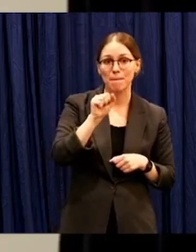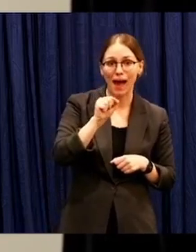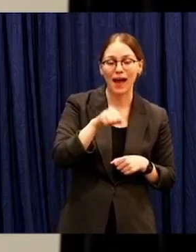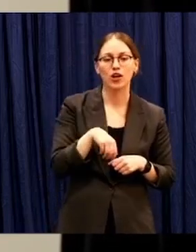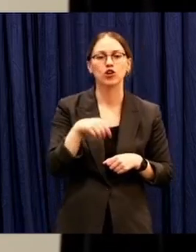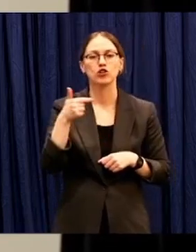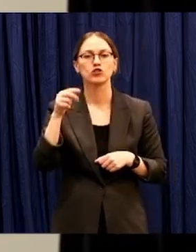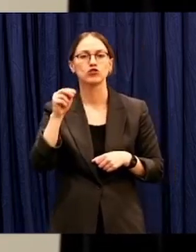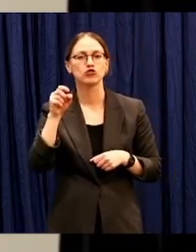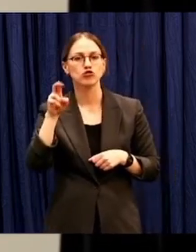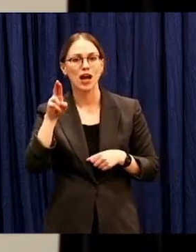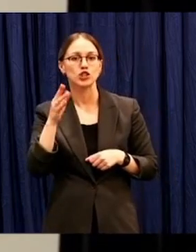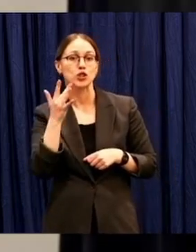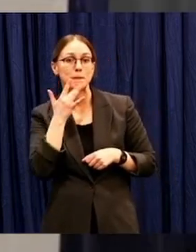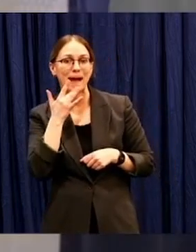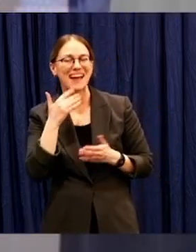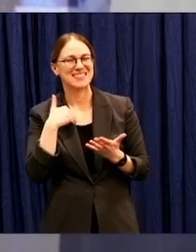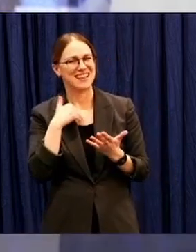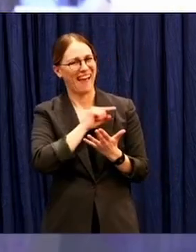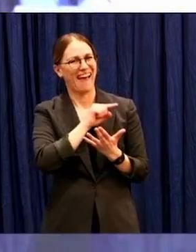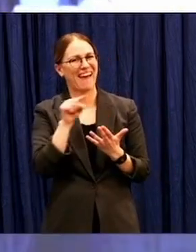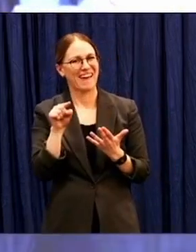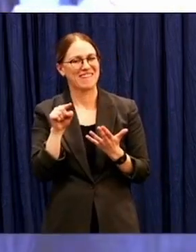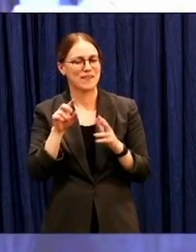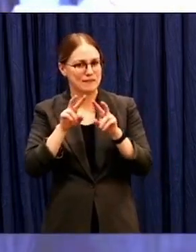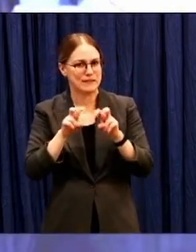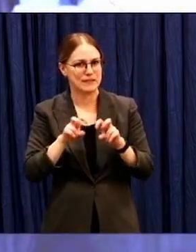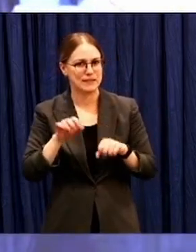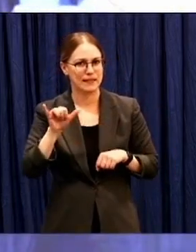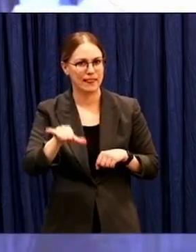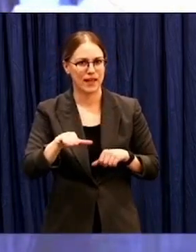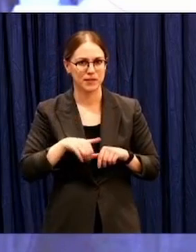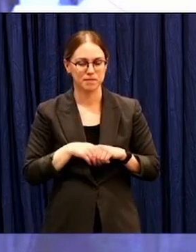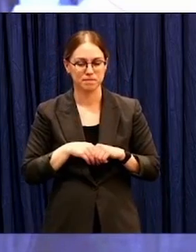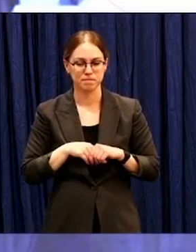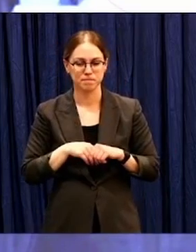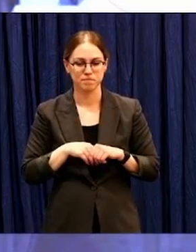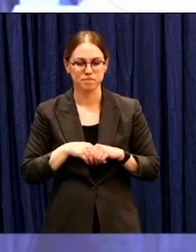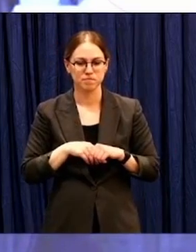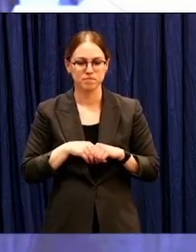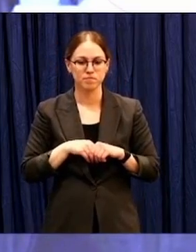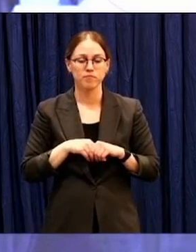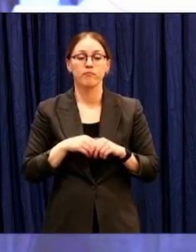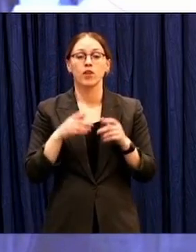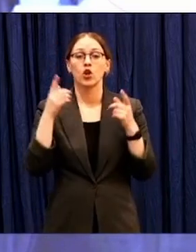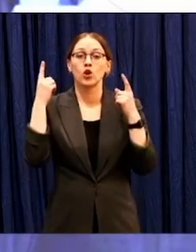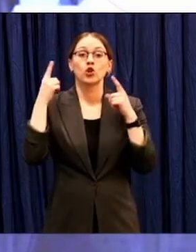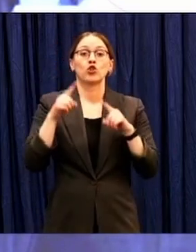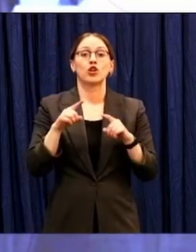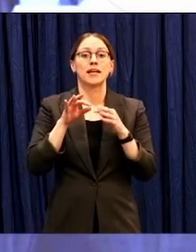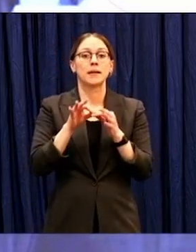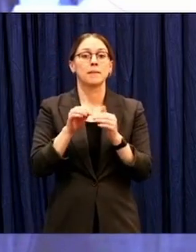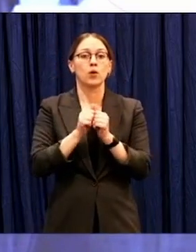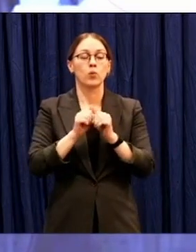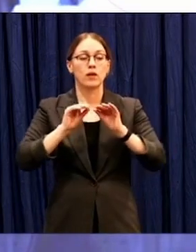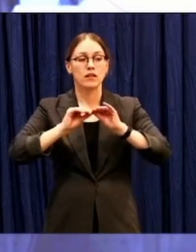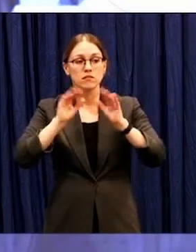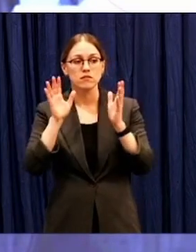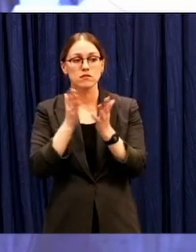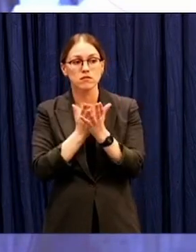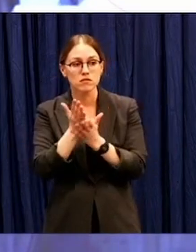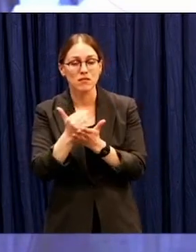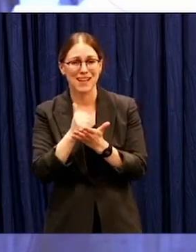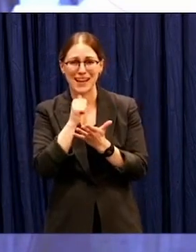biases. Interestingly, the agreements around oversight and transparency were not just from policy experts and disability